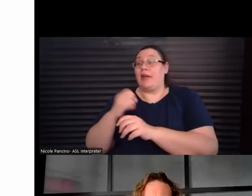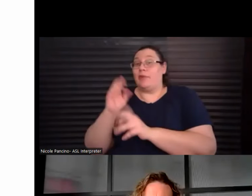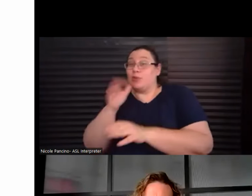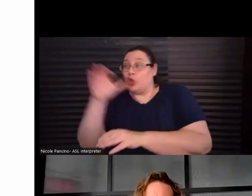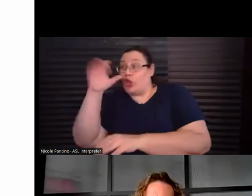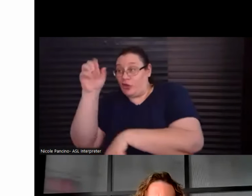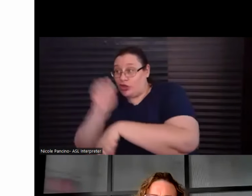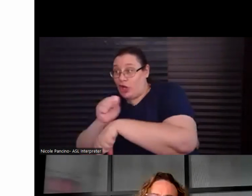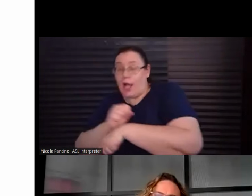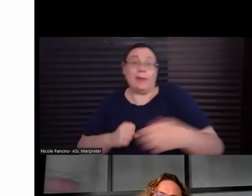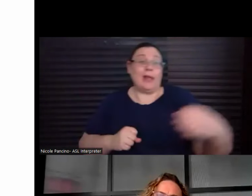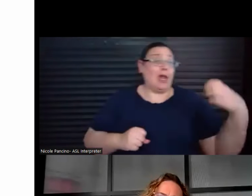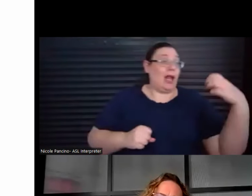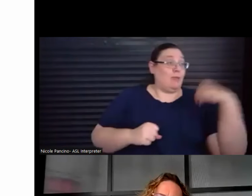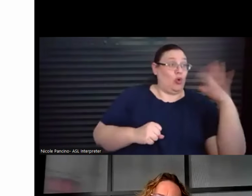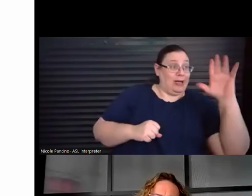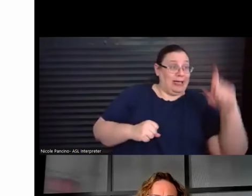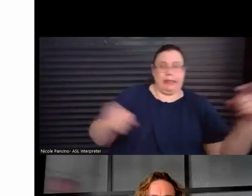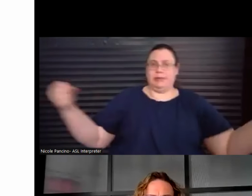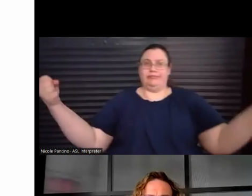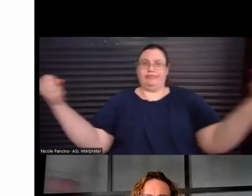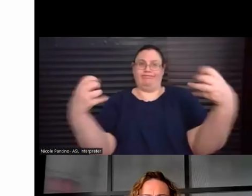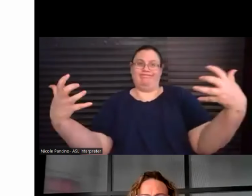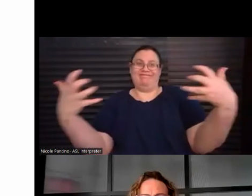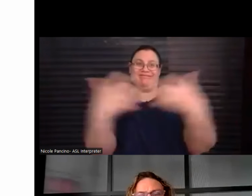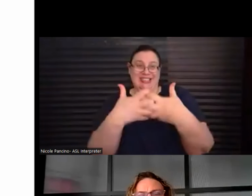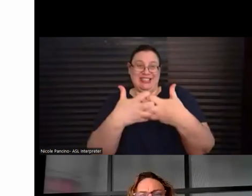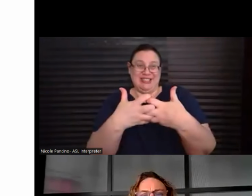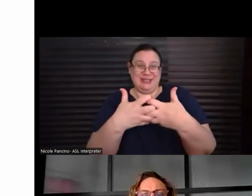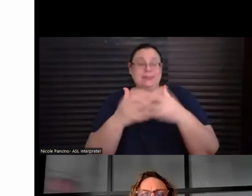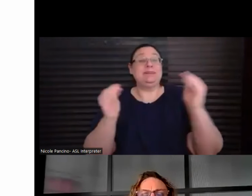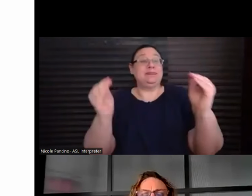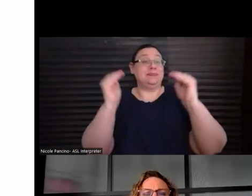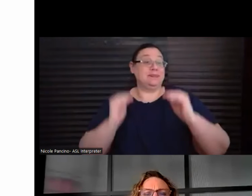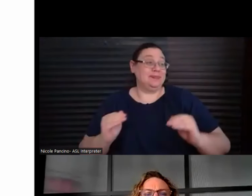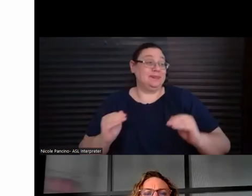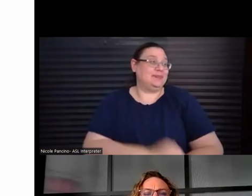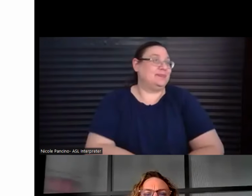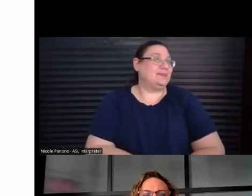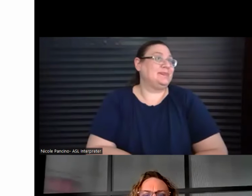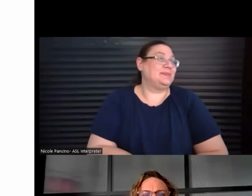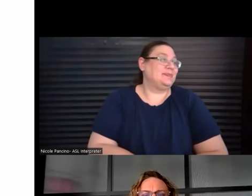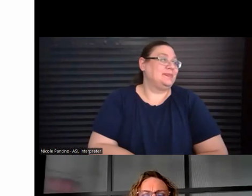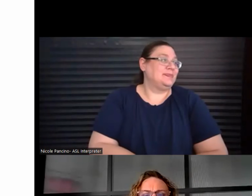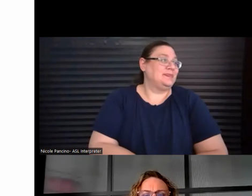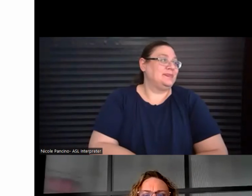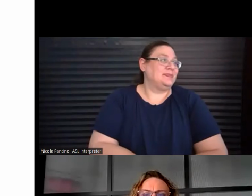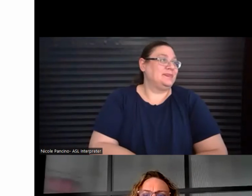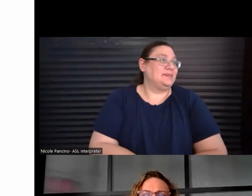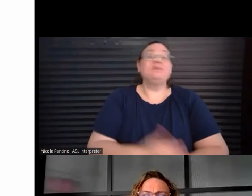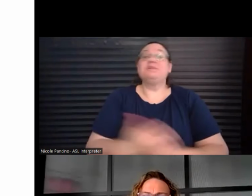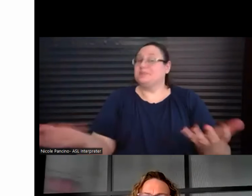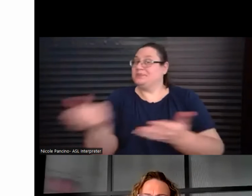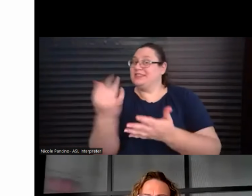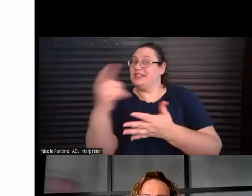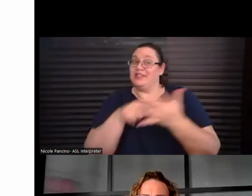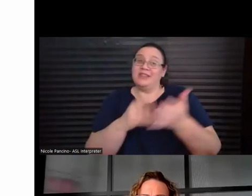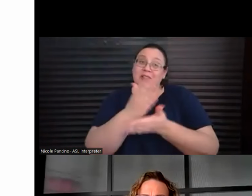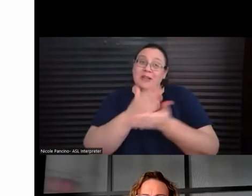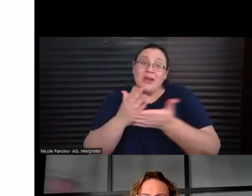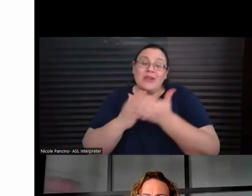an employer's needs. And we can go on to the next slide. There are several components of a